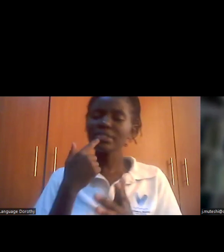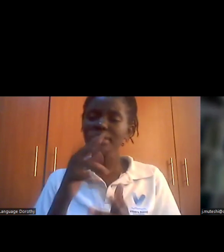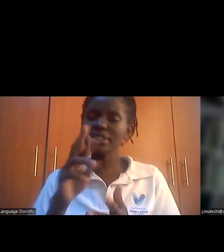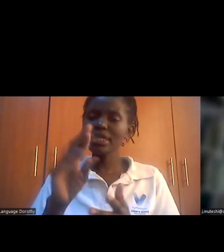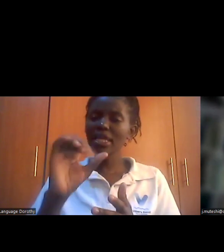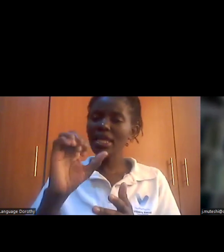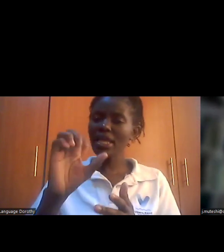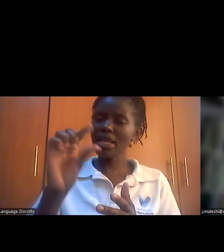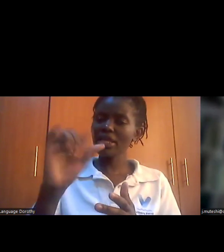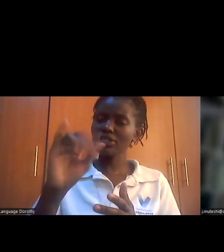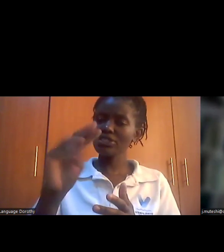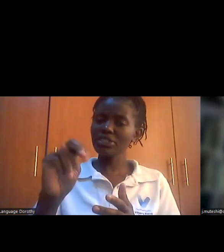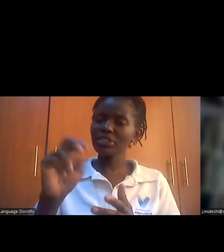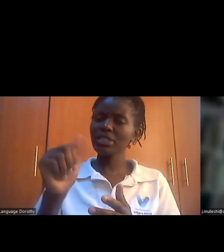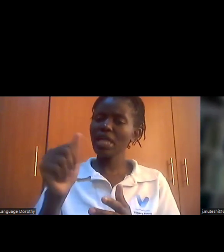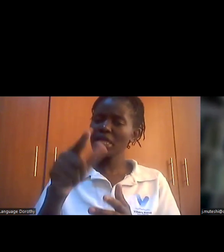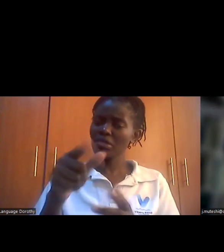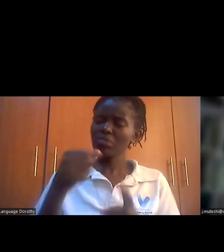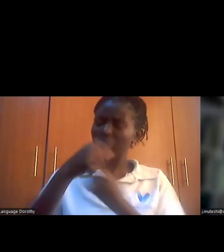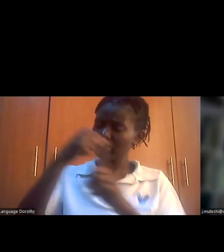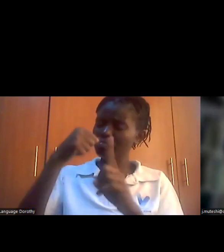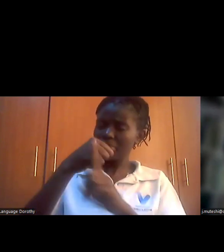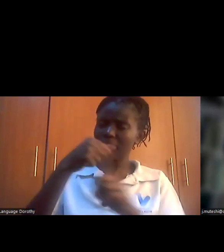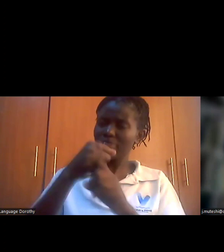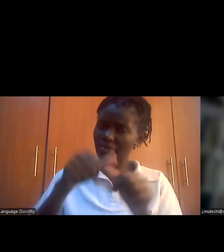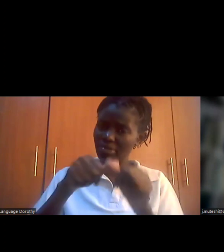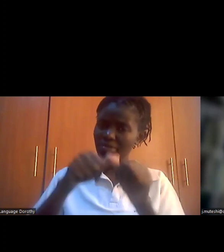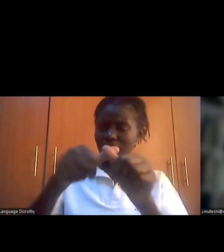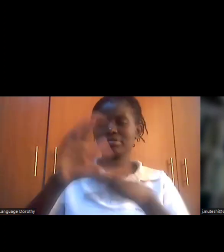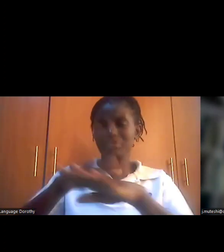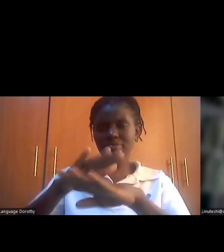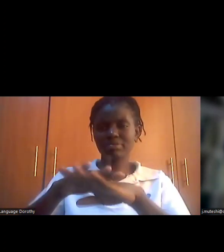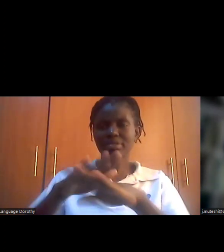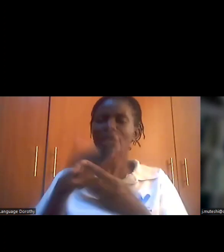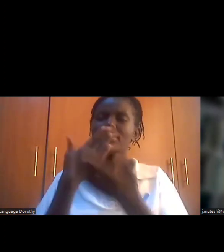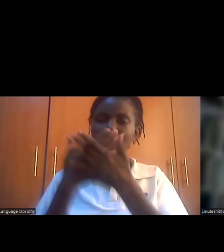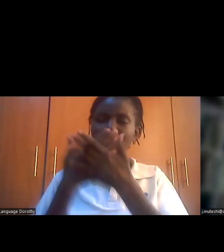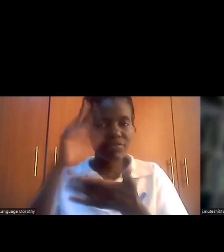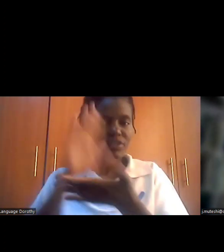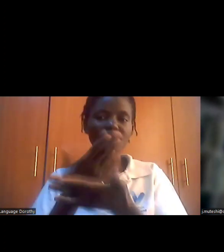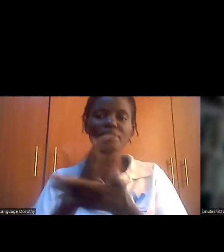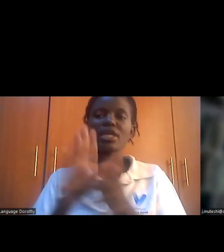sharing. And then we have